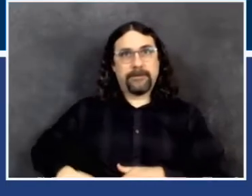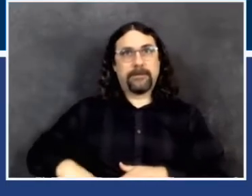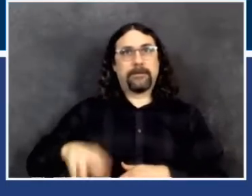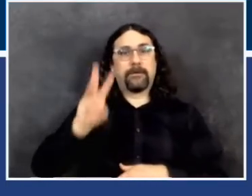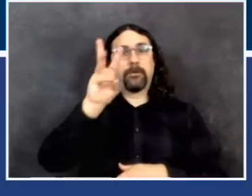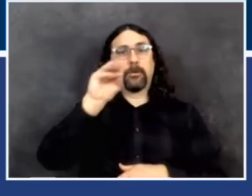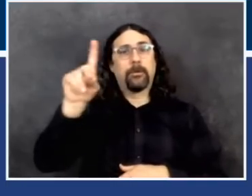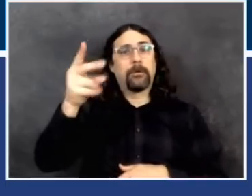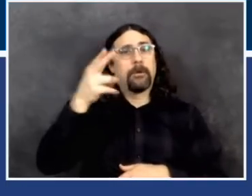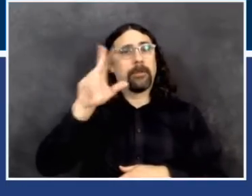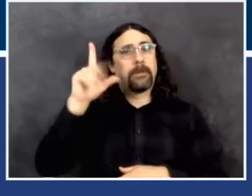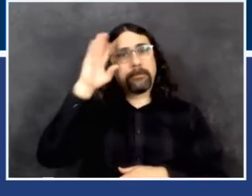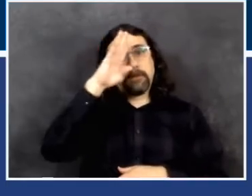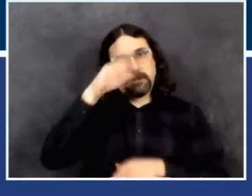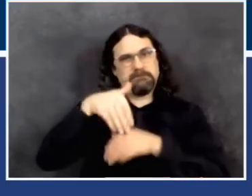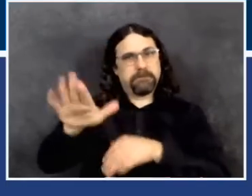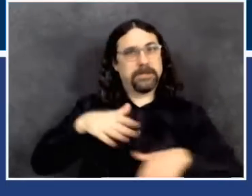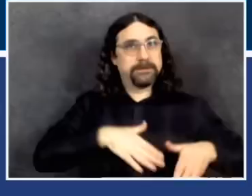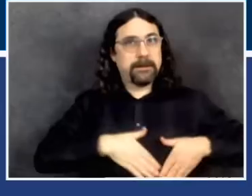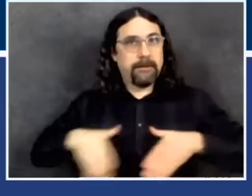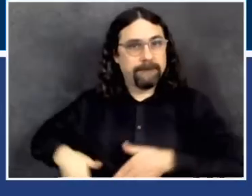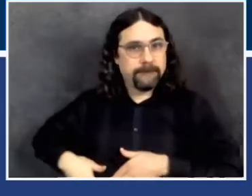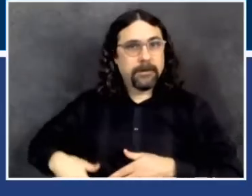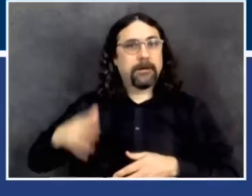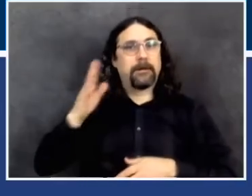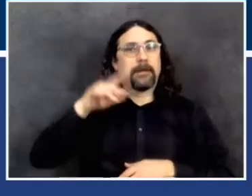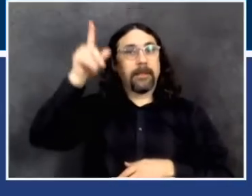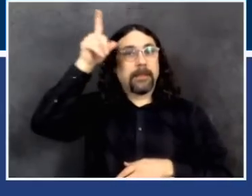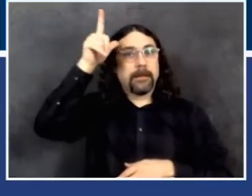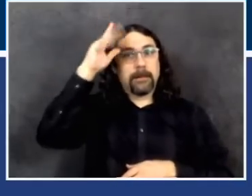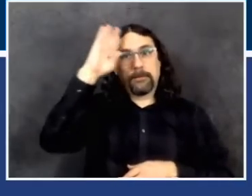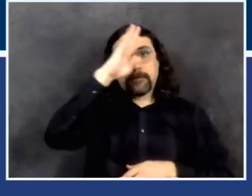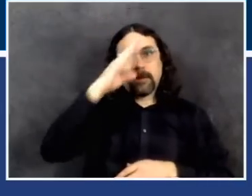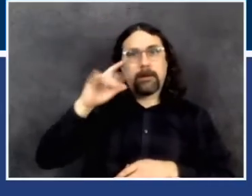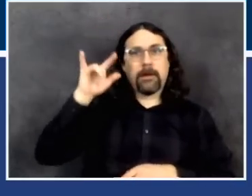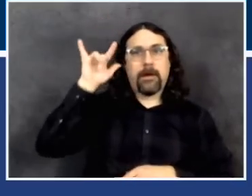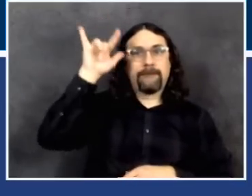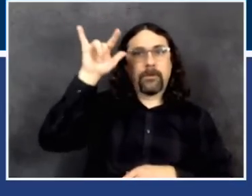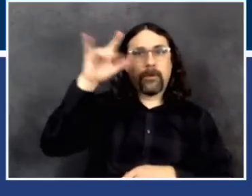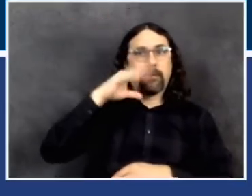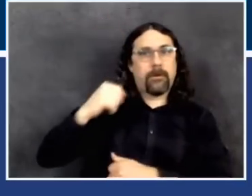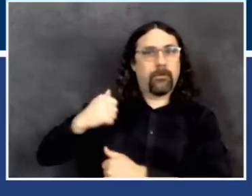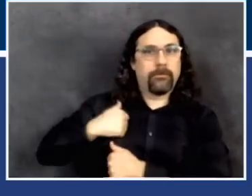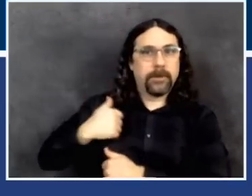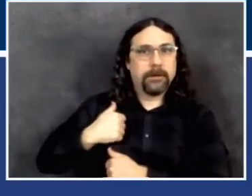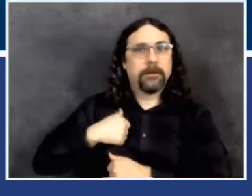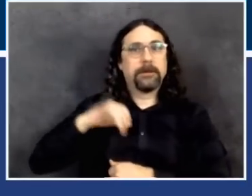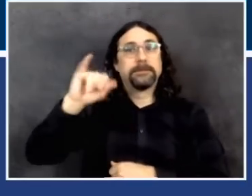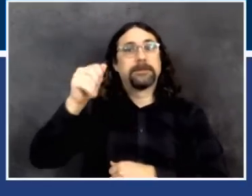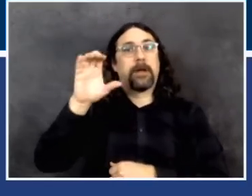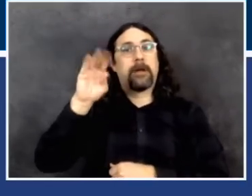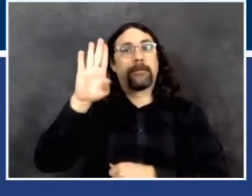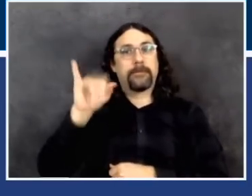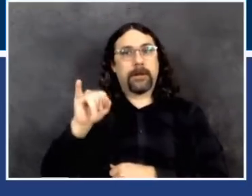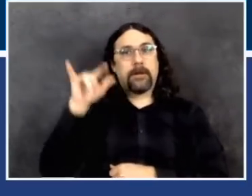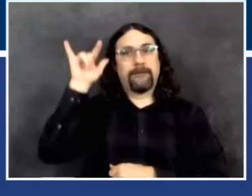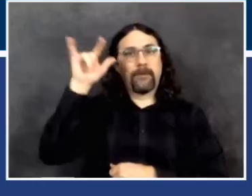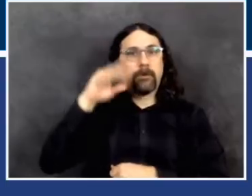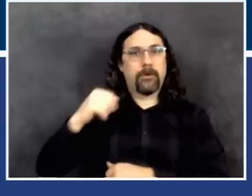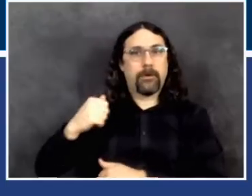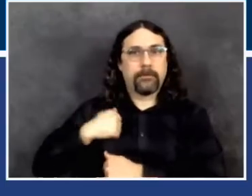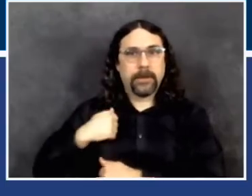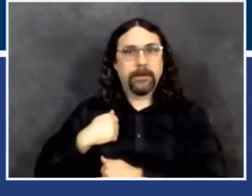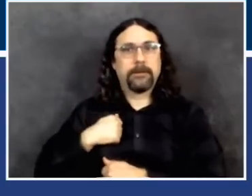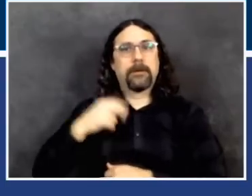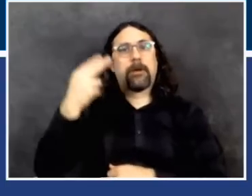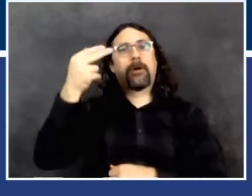Lincoln Hospital, Air Force and the Army medical personnel. Jacoby, Air Force and Army as well. Harlem Hospital, the Army. Coney Island,